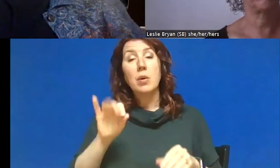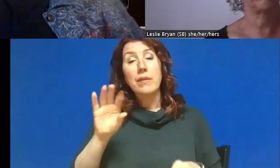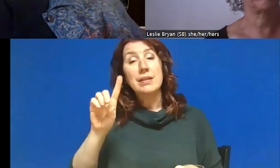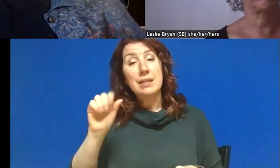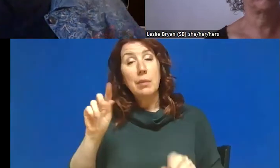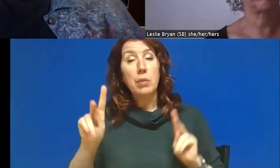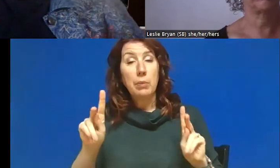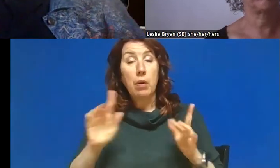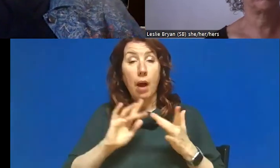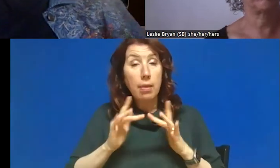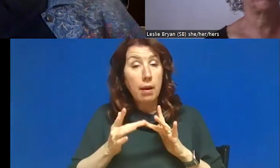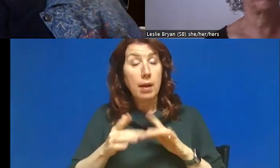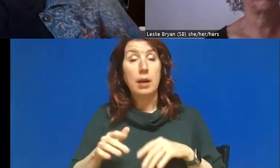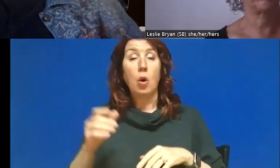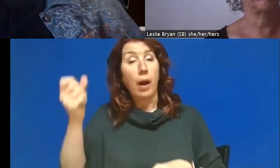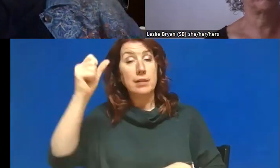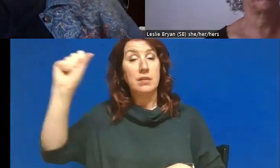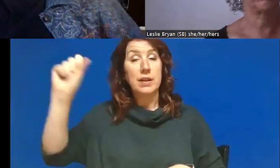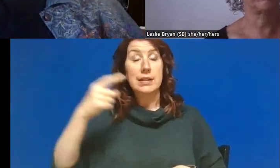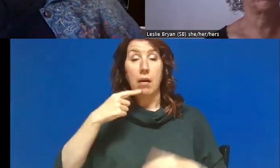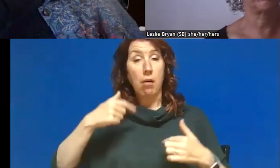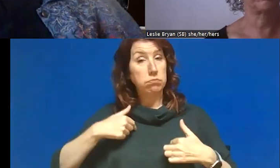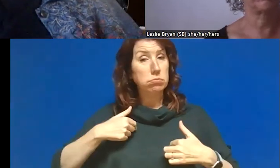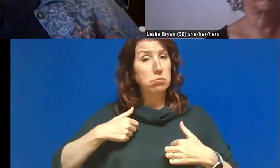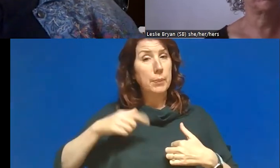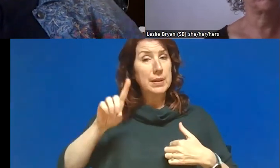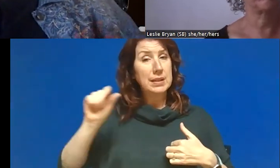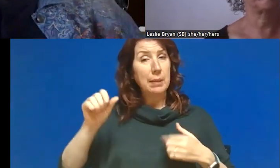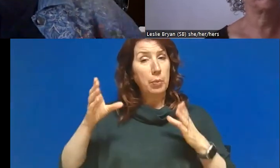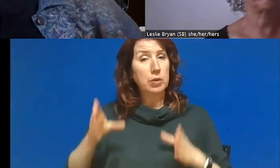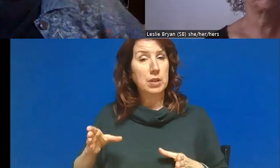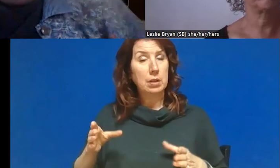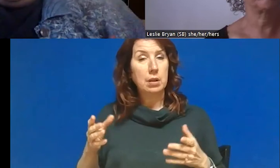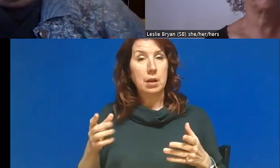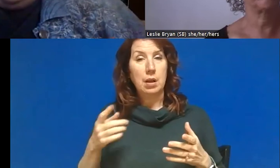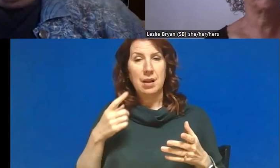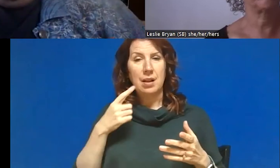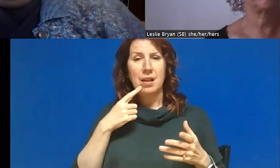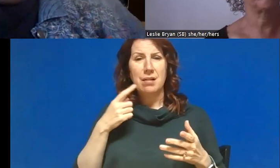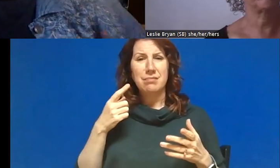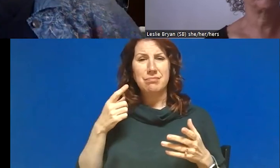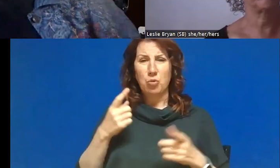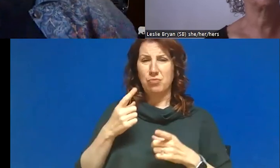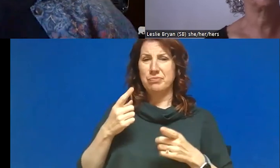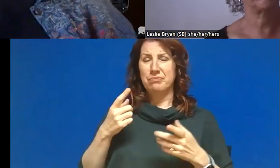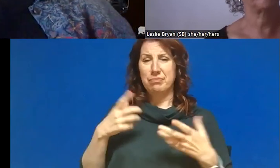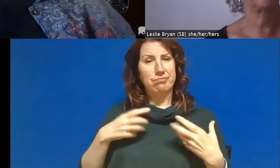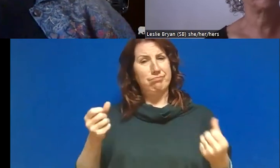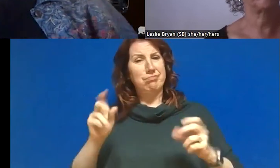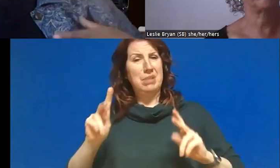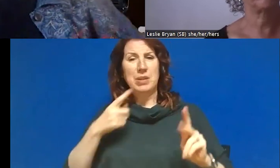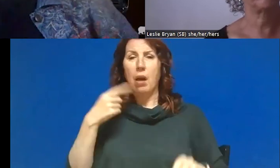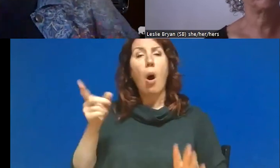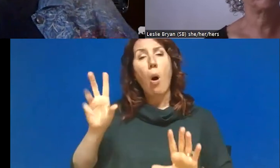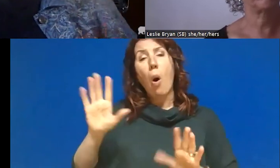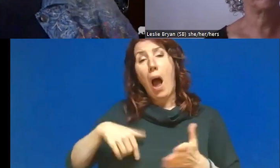these activist spaces say, I'm a disabled person, there's still this need to correct disabled people, right? And say, well,